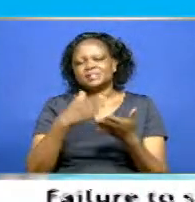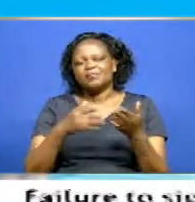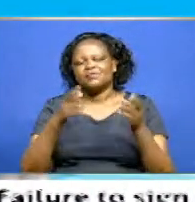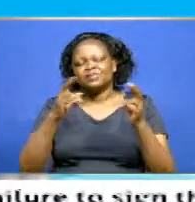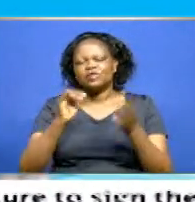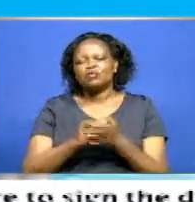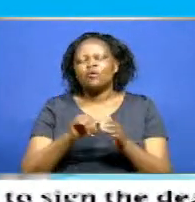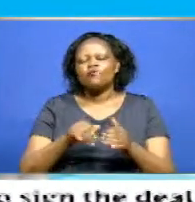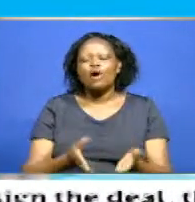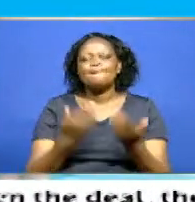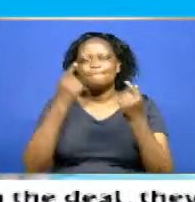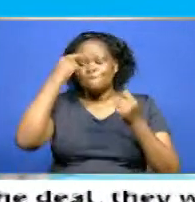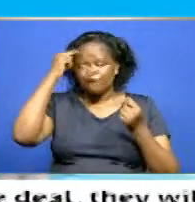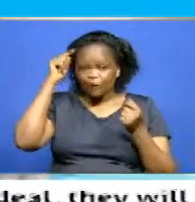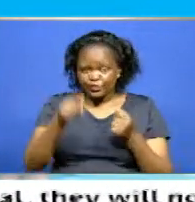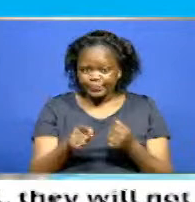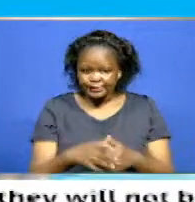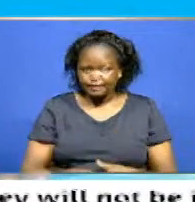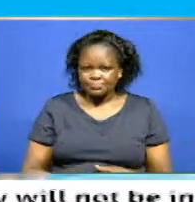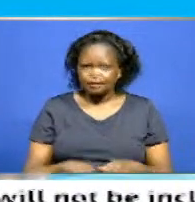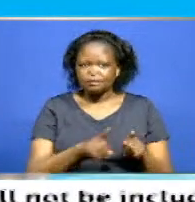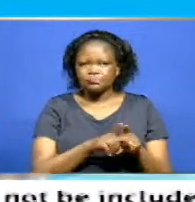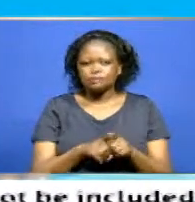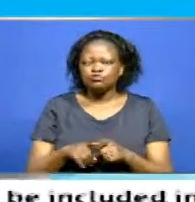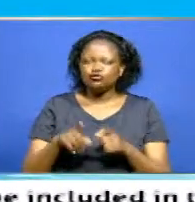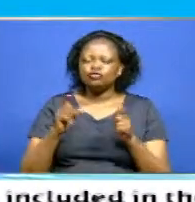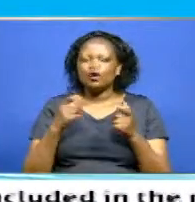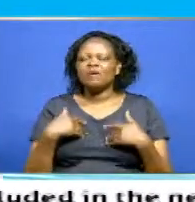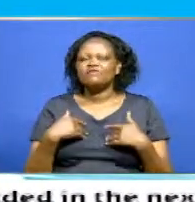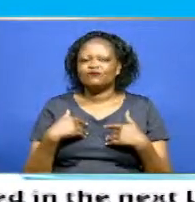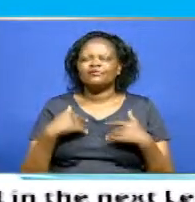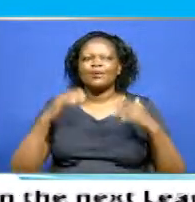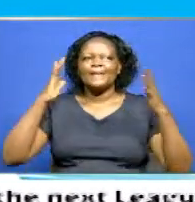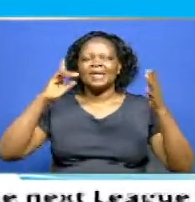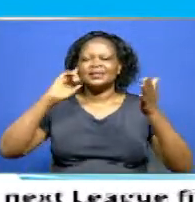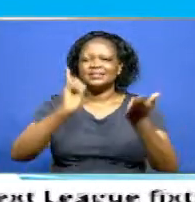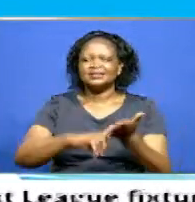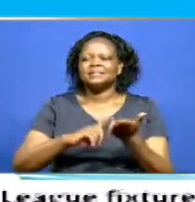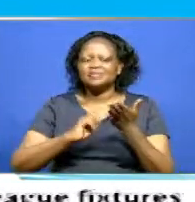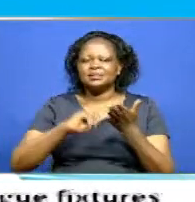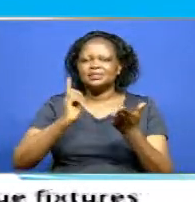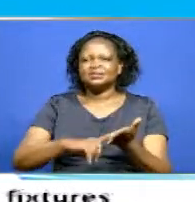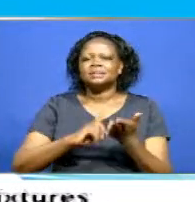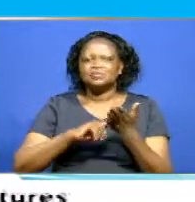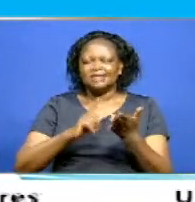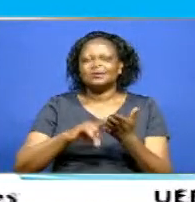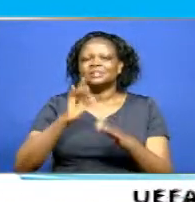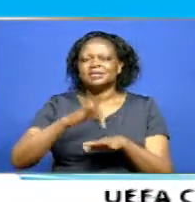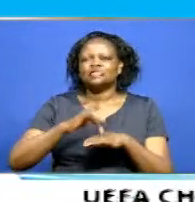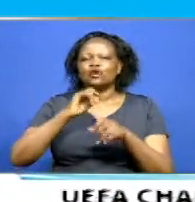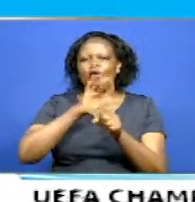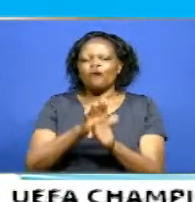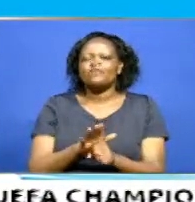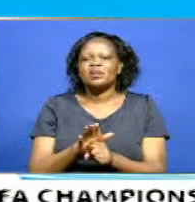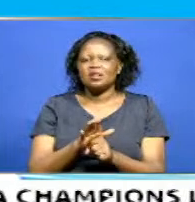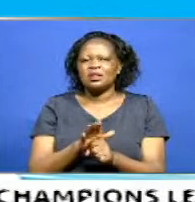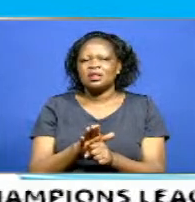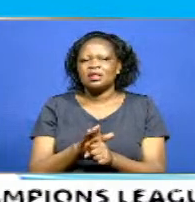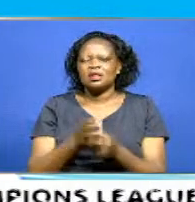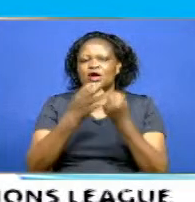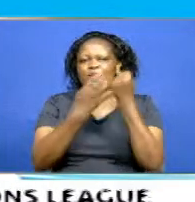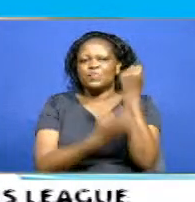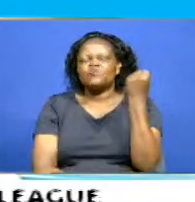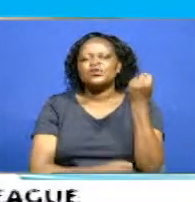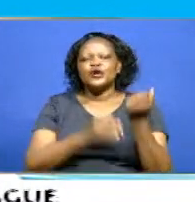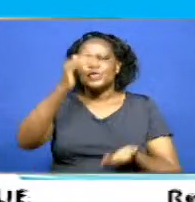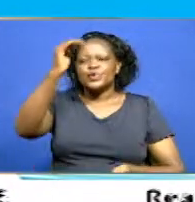up for you. And of course, in studio, we're having a great discussion here, also touching on COVID-19, poverty reduction, as